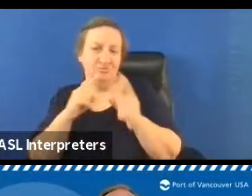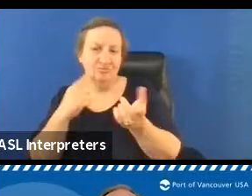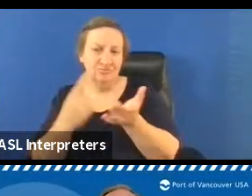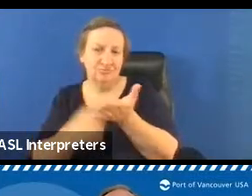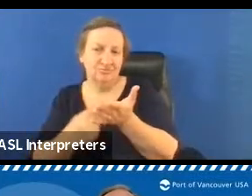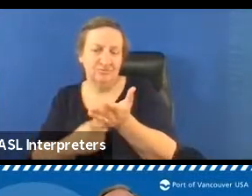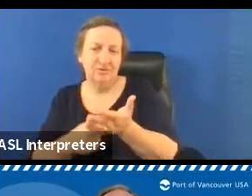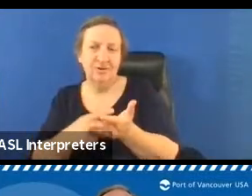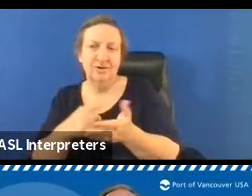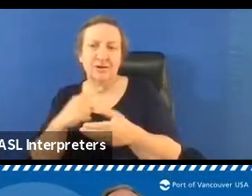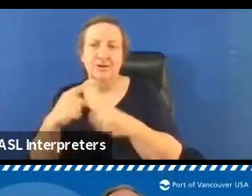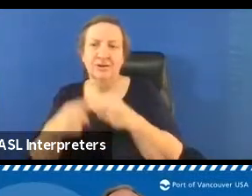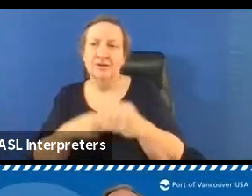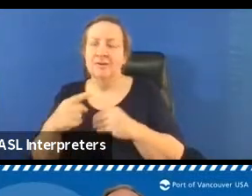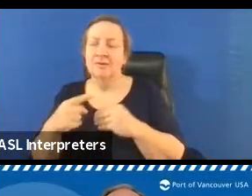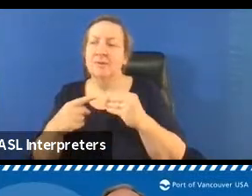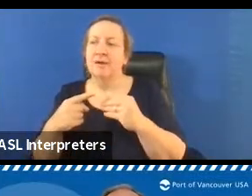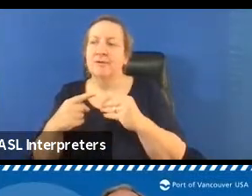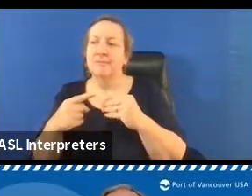about